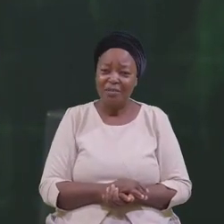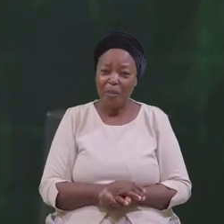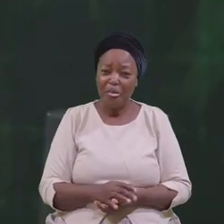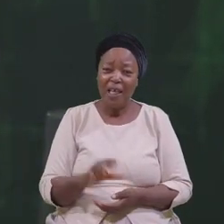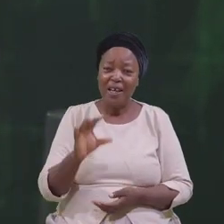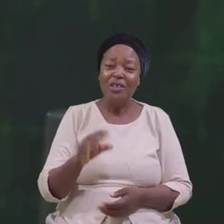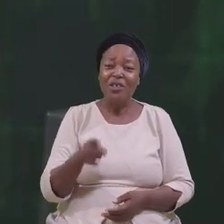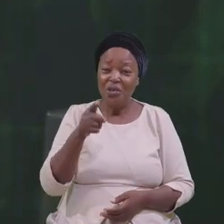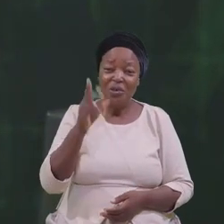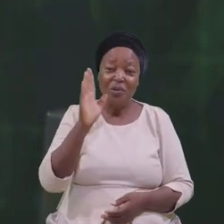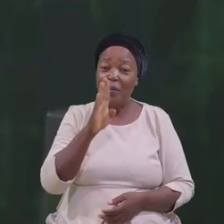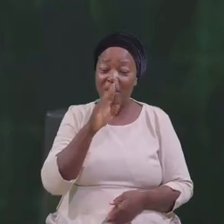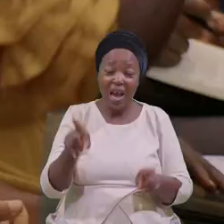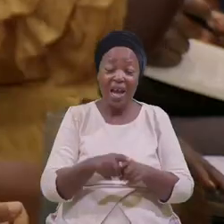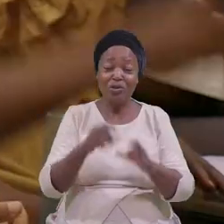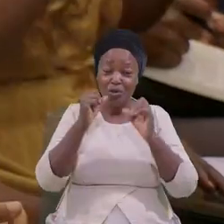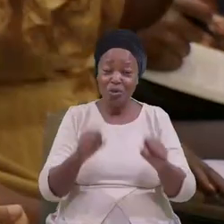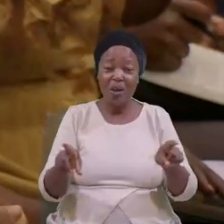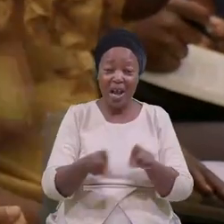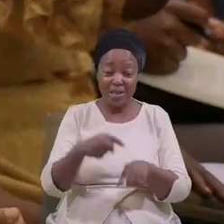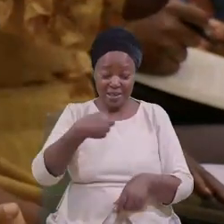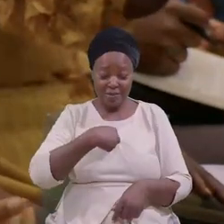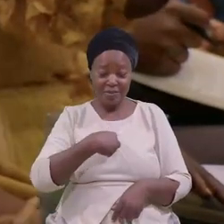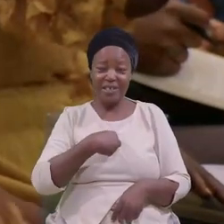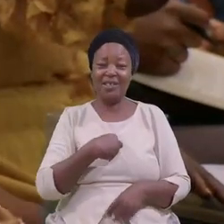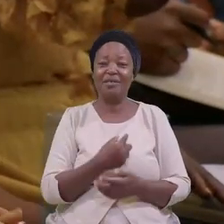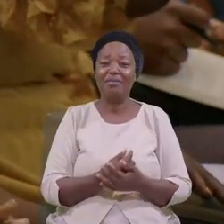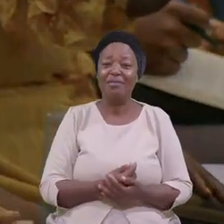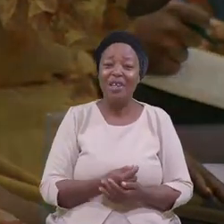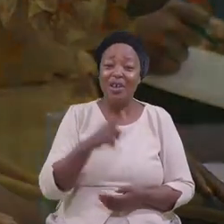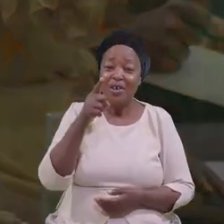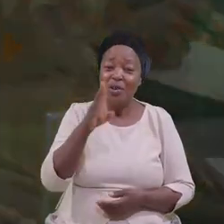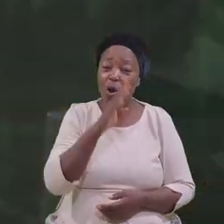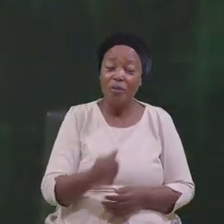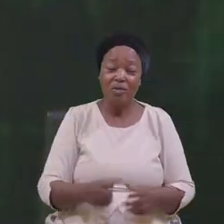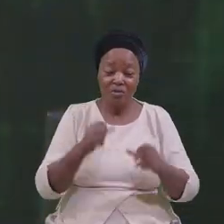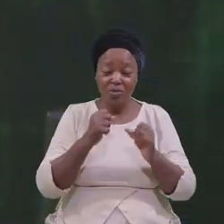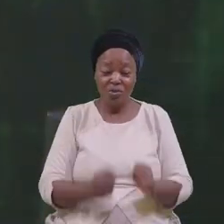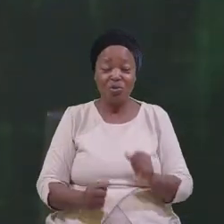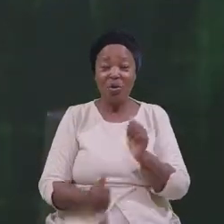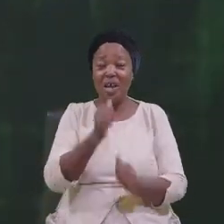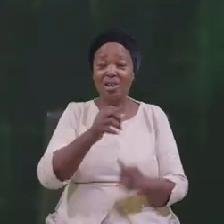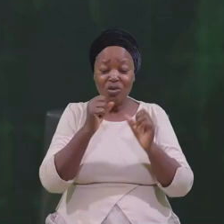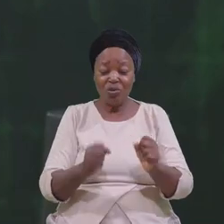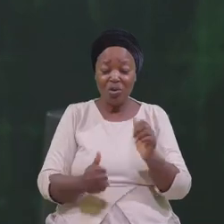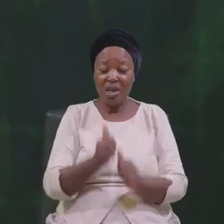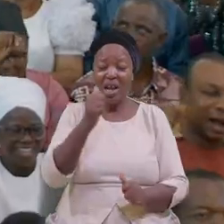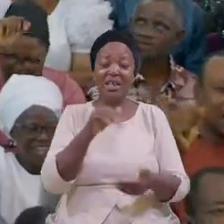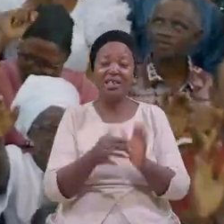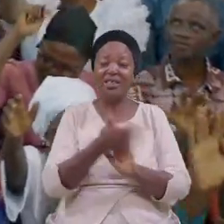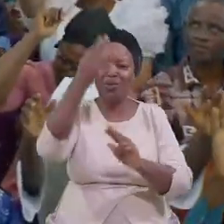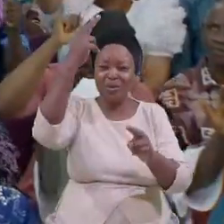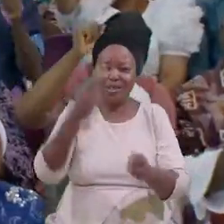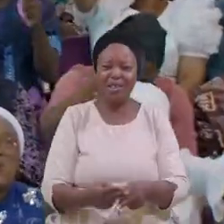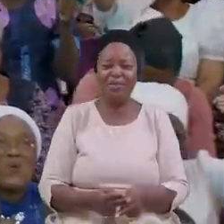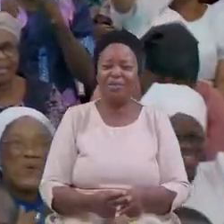You'll be as strong as God has made you. You'll be stronger, stronger, stronger in Jesus'